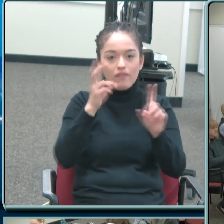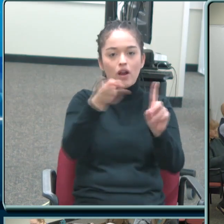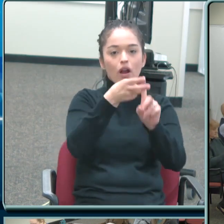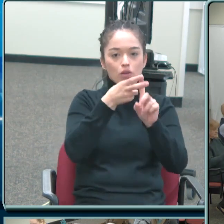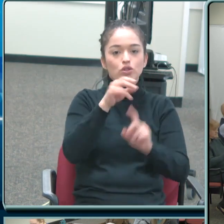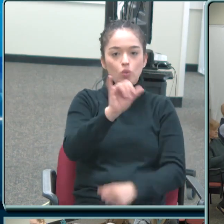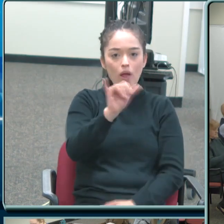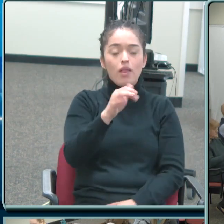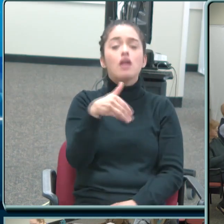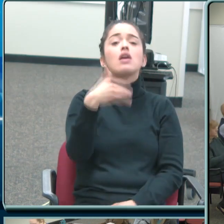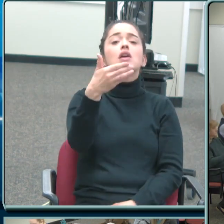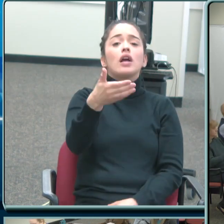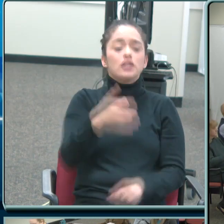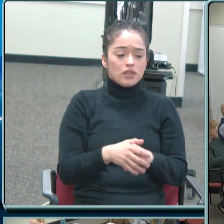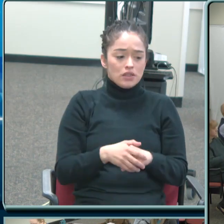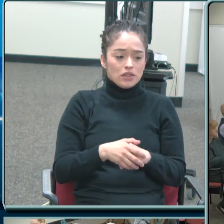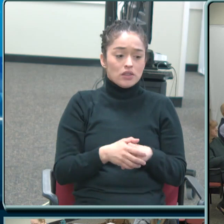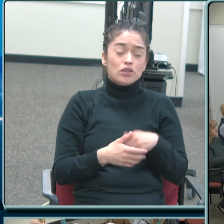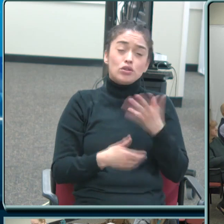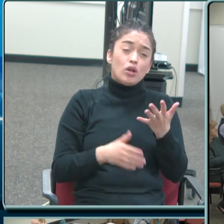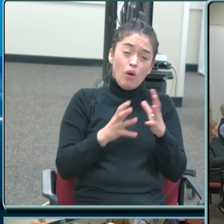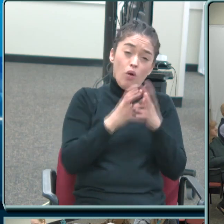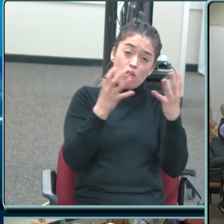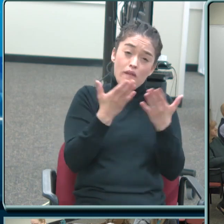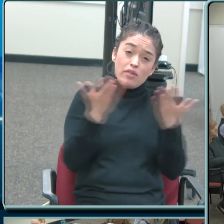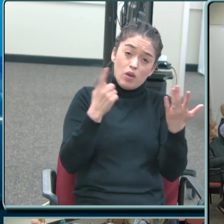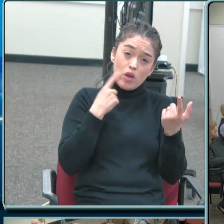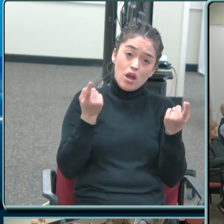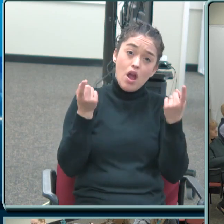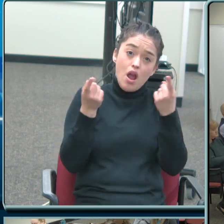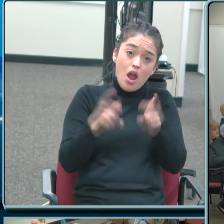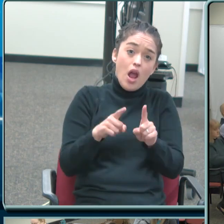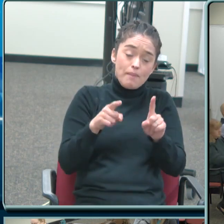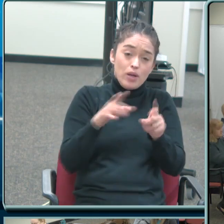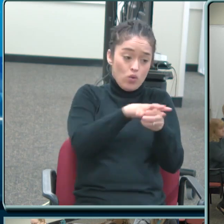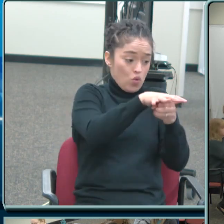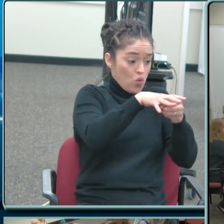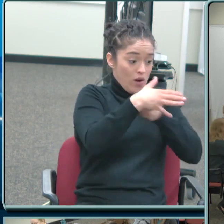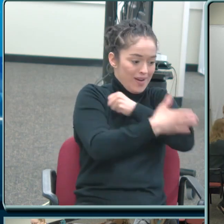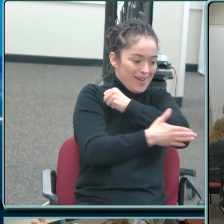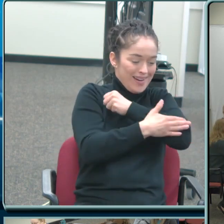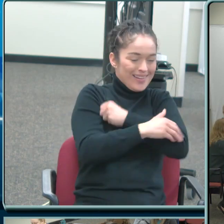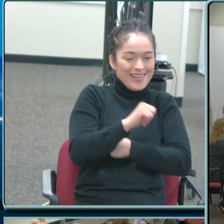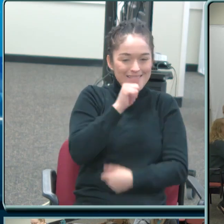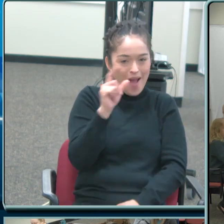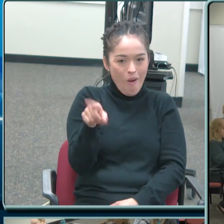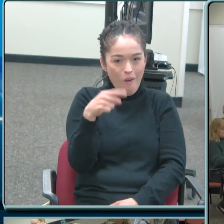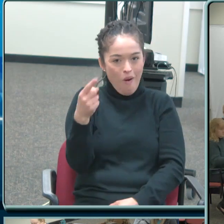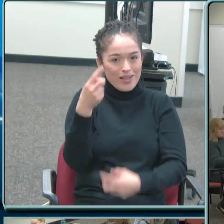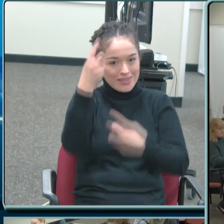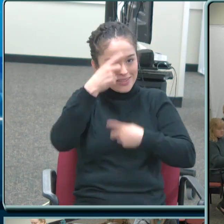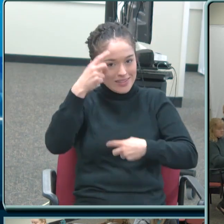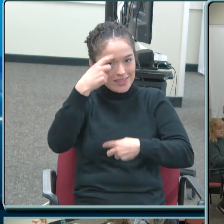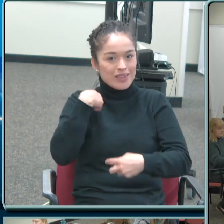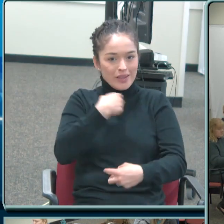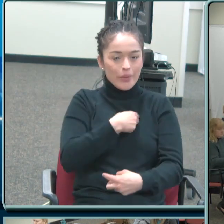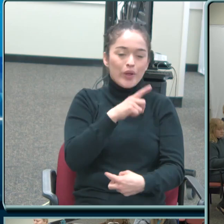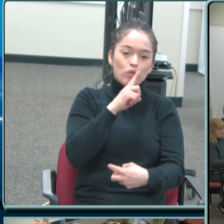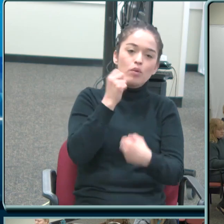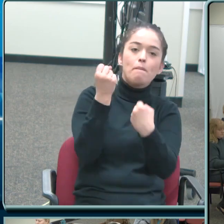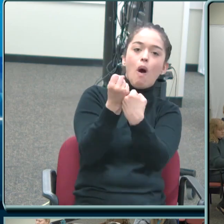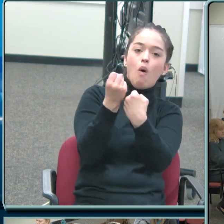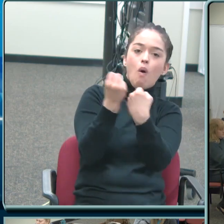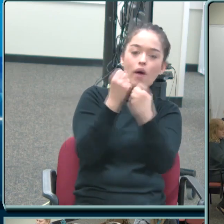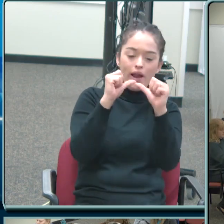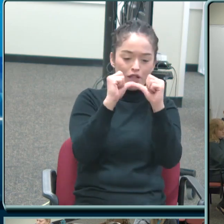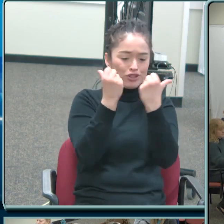slide. So a lot of things happen in the county, and they're not always a disease event. So we are a support